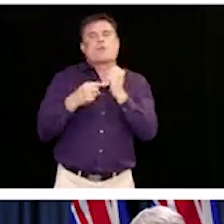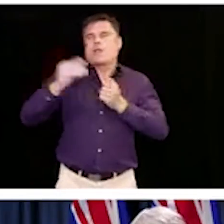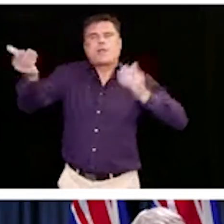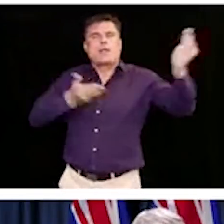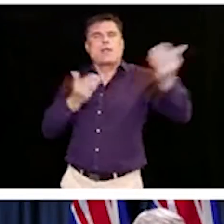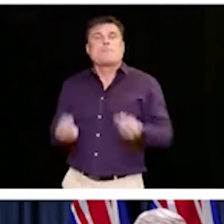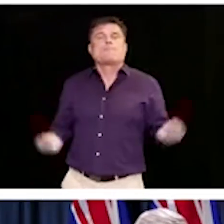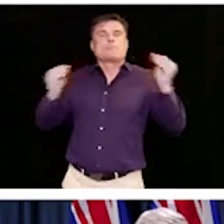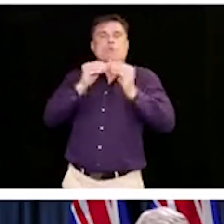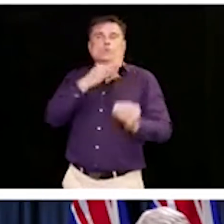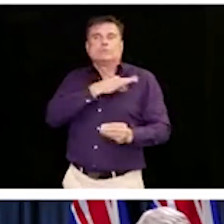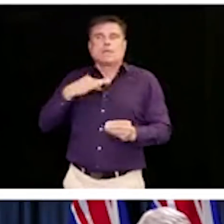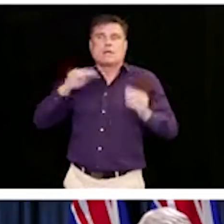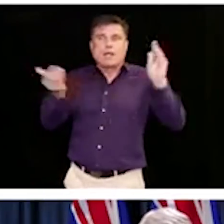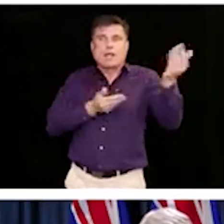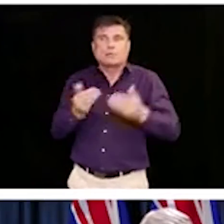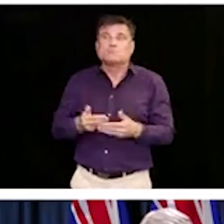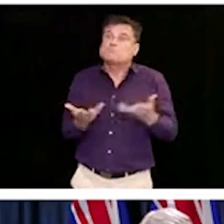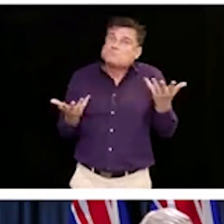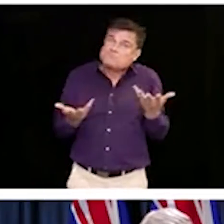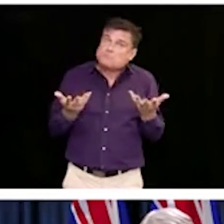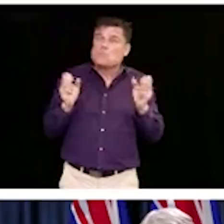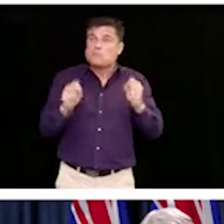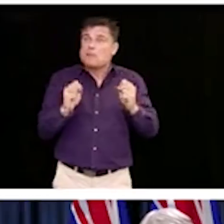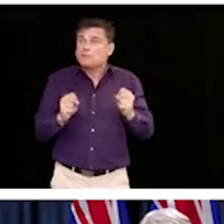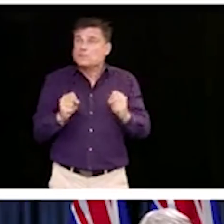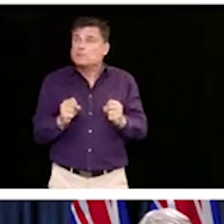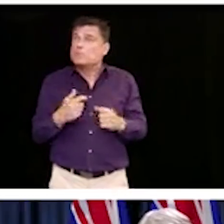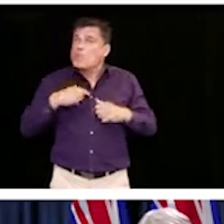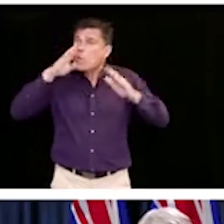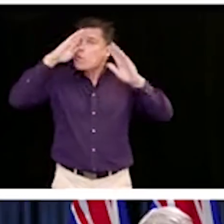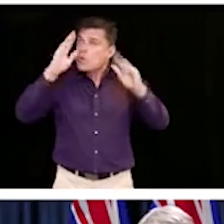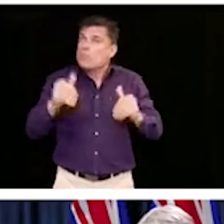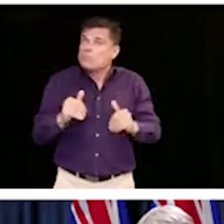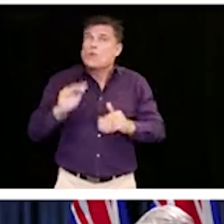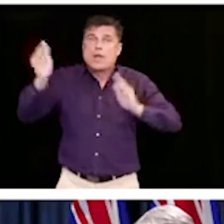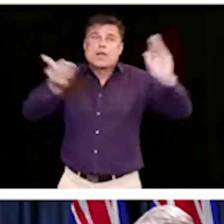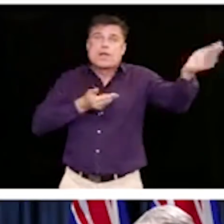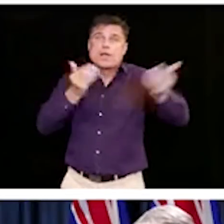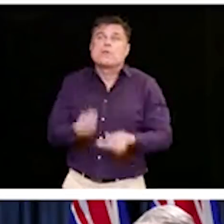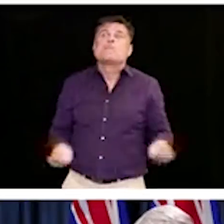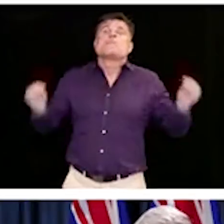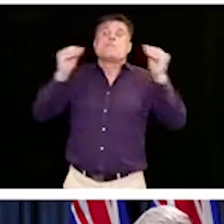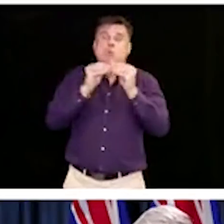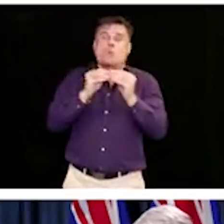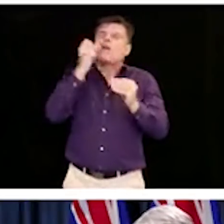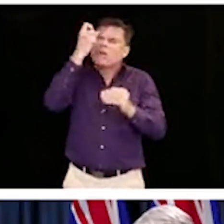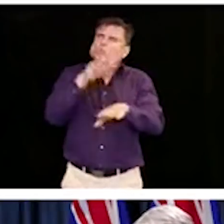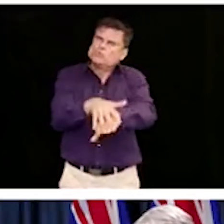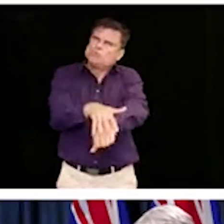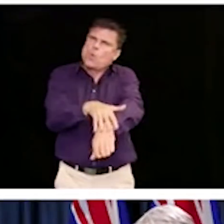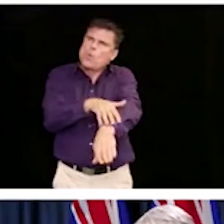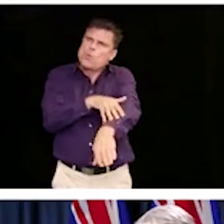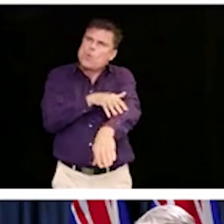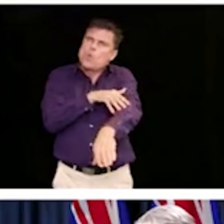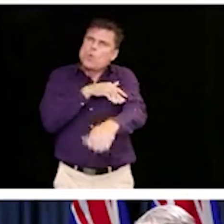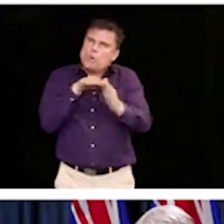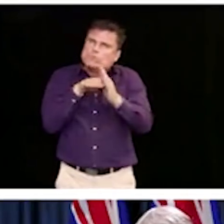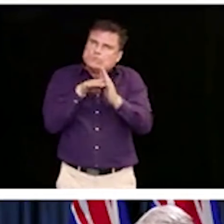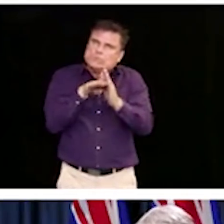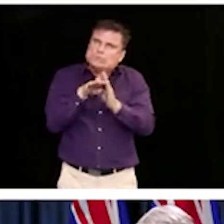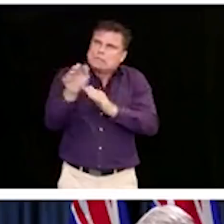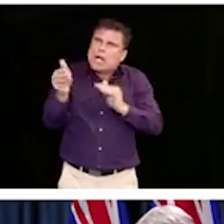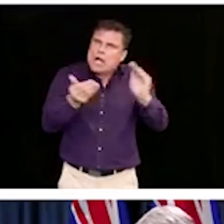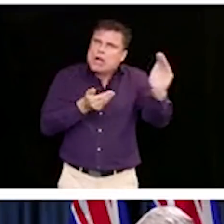scenario underlying it is an assumption that the pace of hiring will continue to be cautious, that will continue